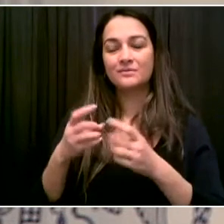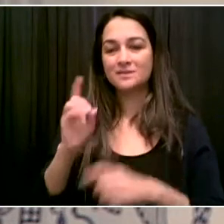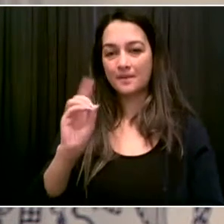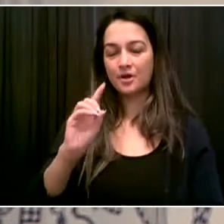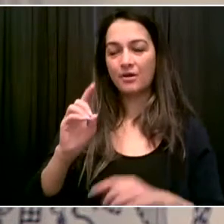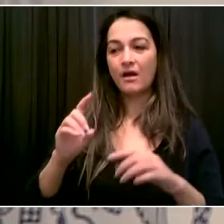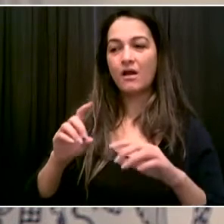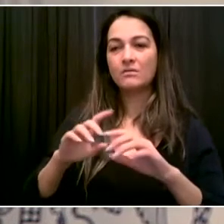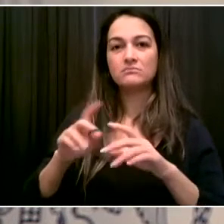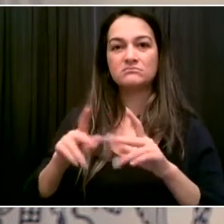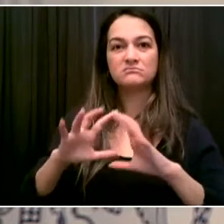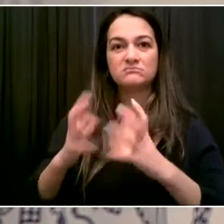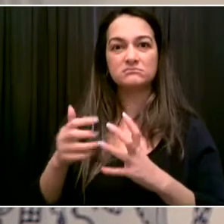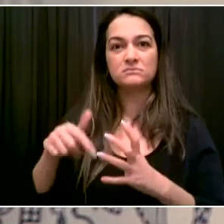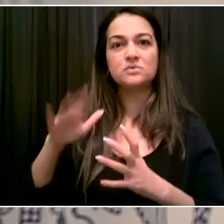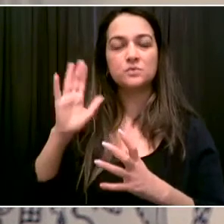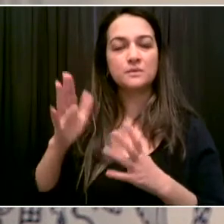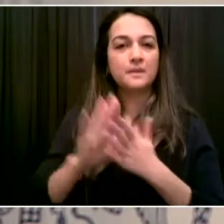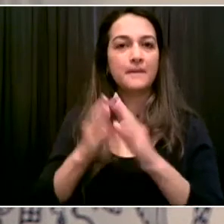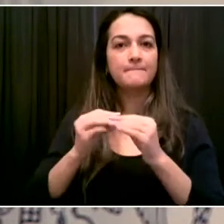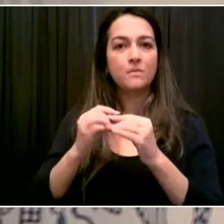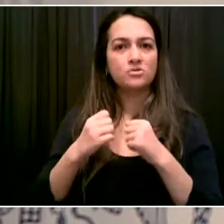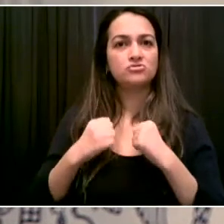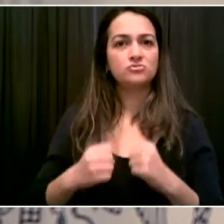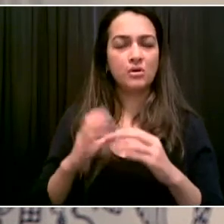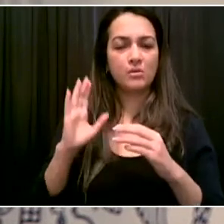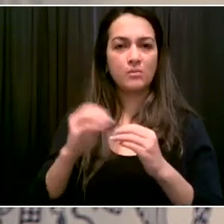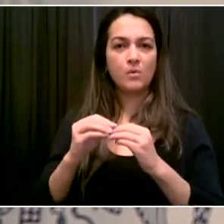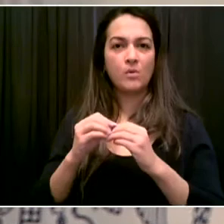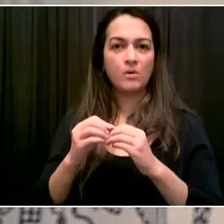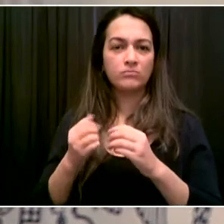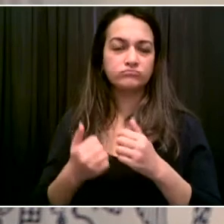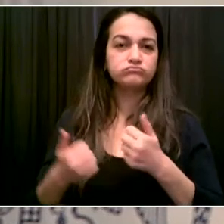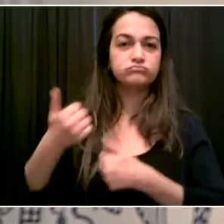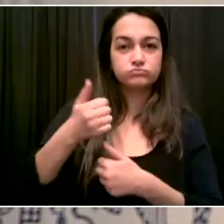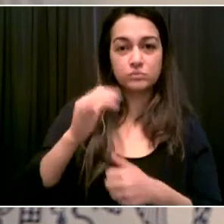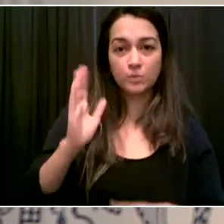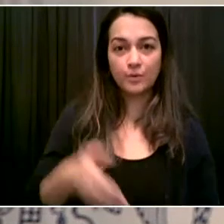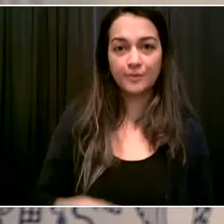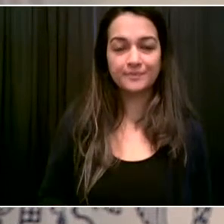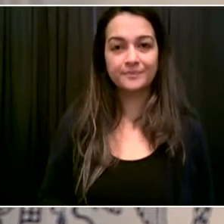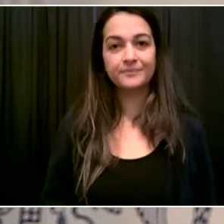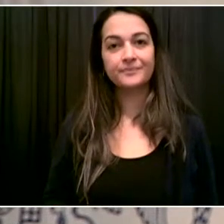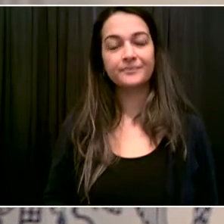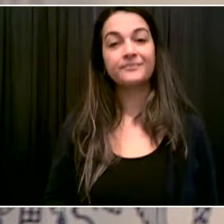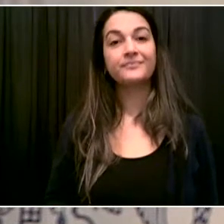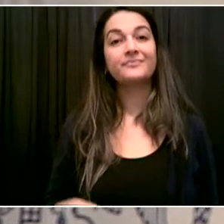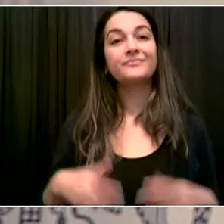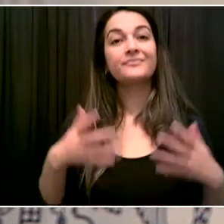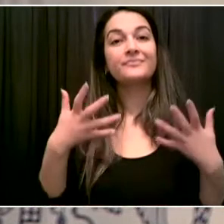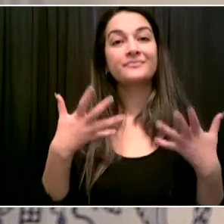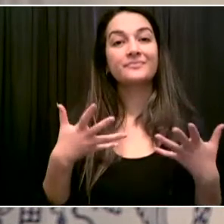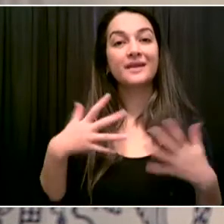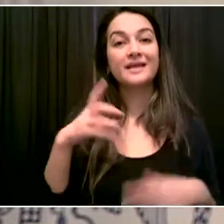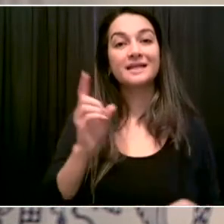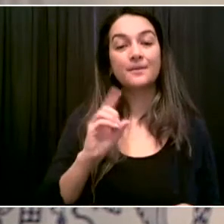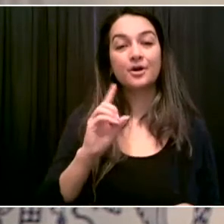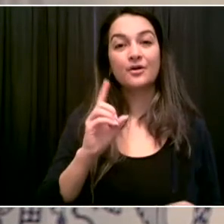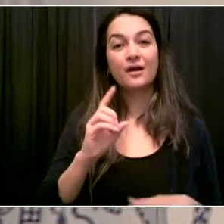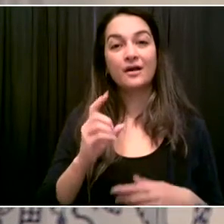scandals, but I think it will be amplified because the governor won't be here much longer. Go ahead,